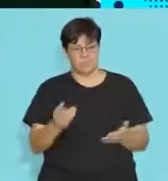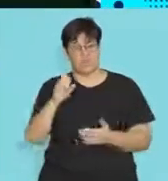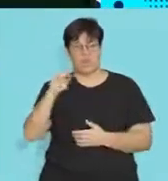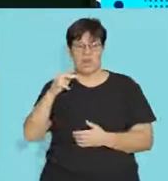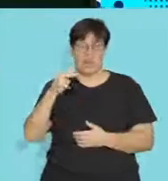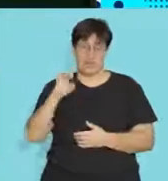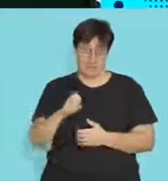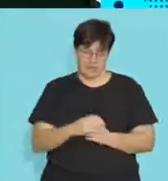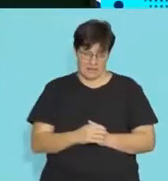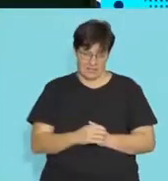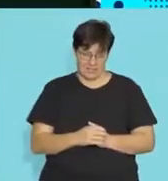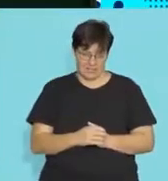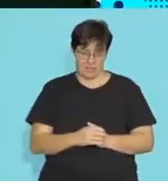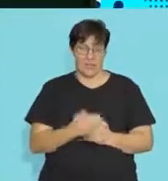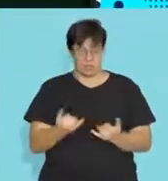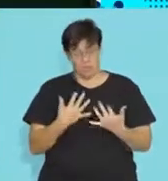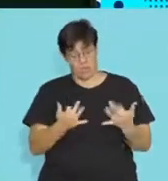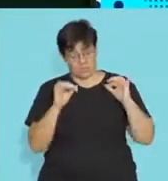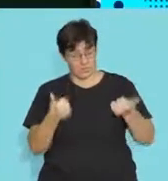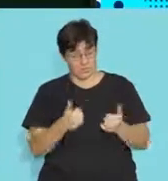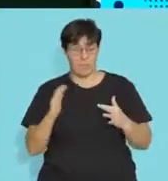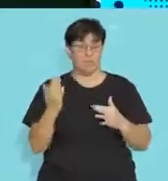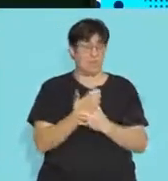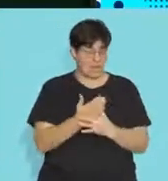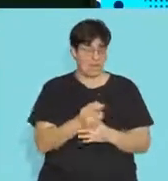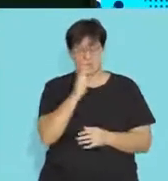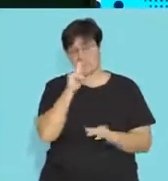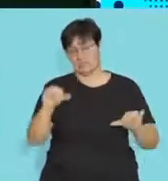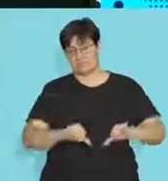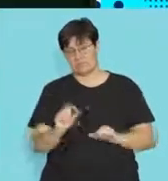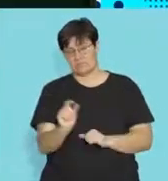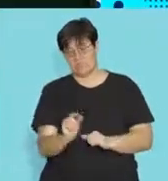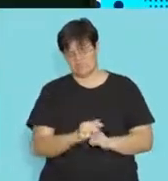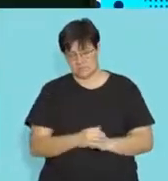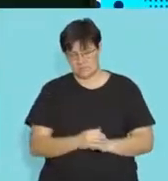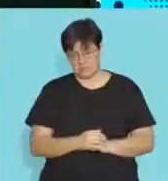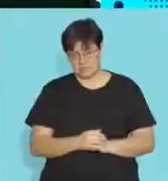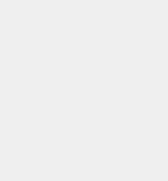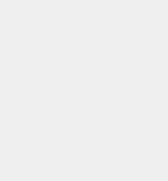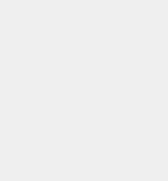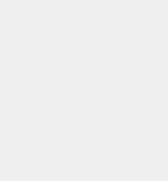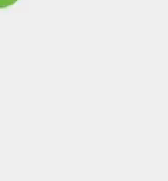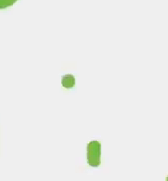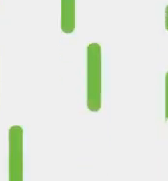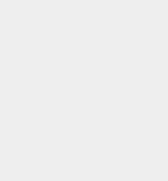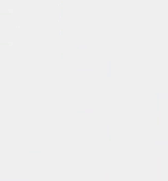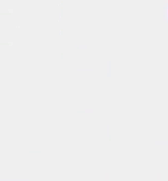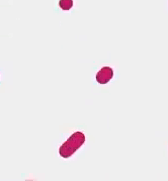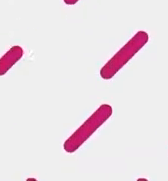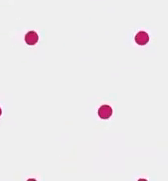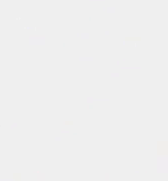production of organic compounds. You guys have been a good audience. Have a little break, and I'll see you in a bit.